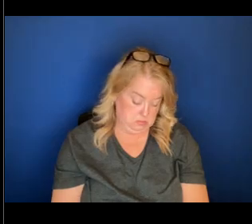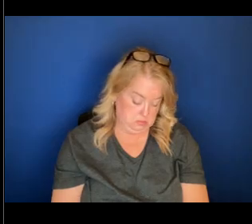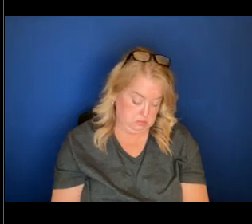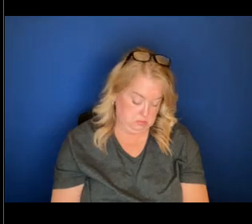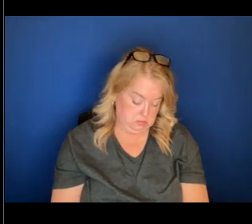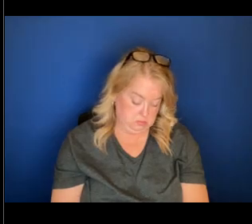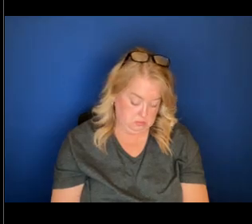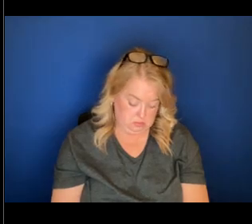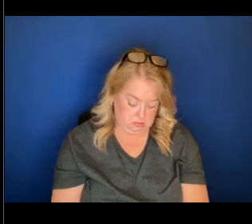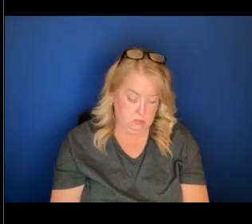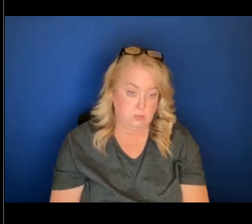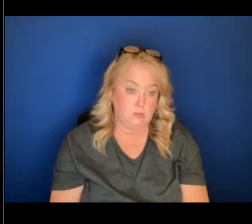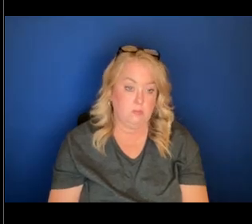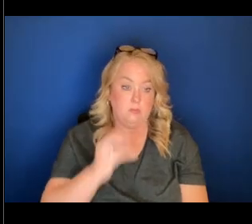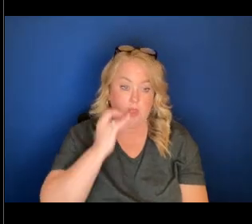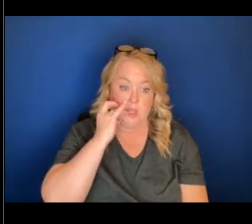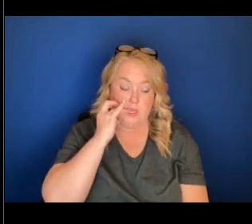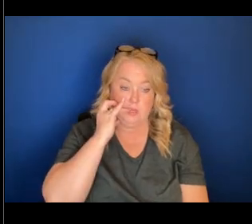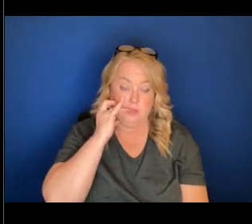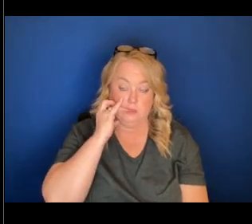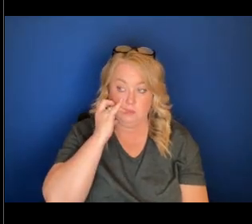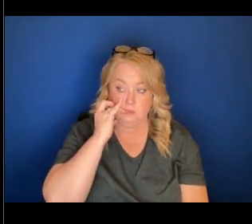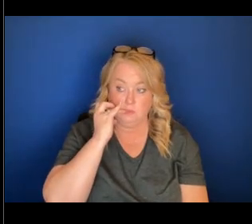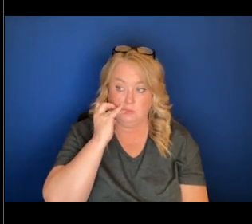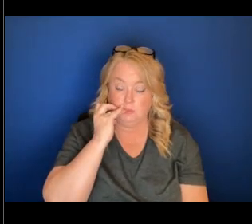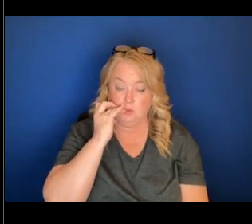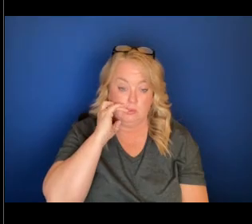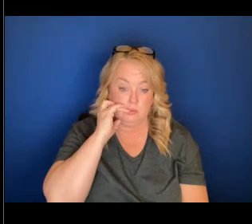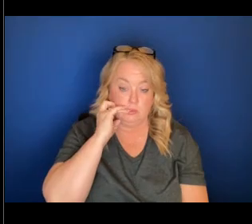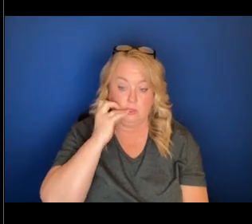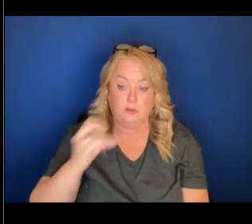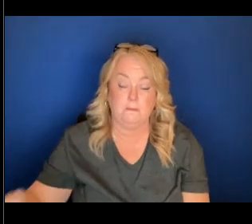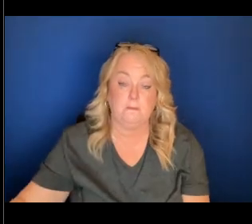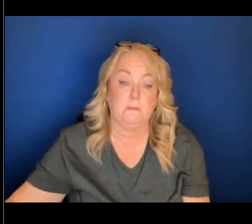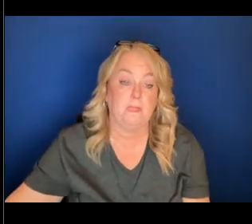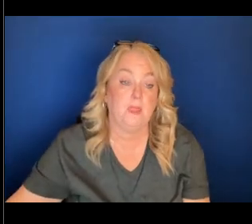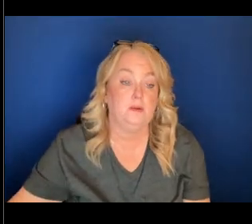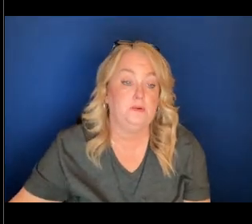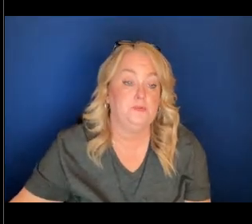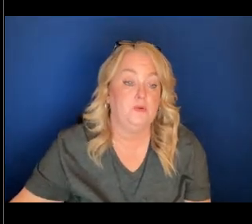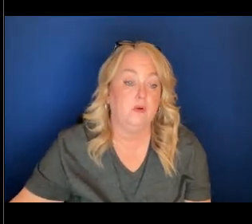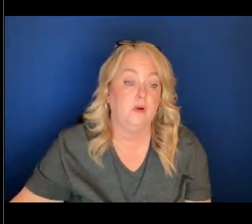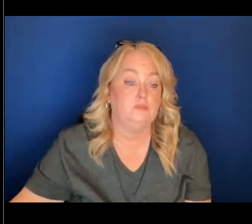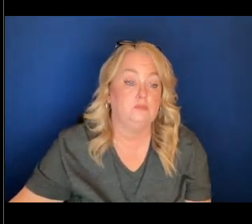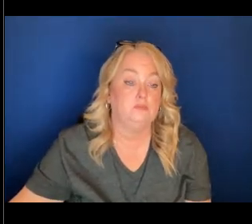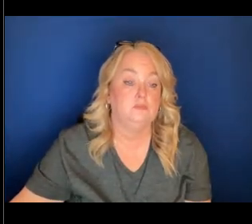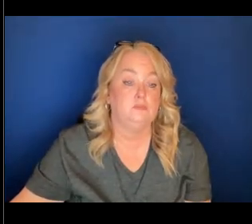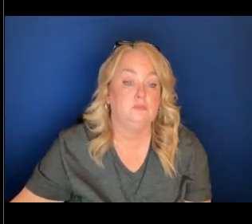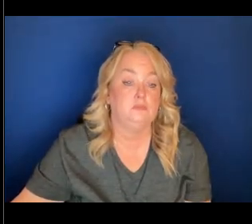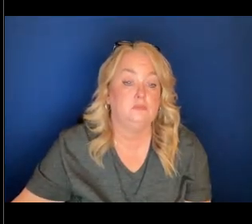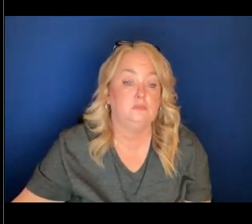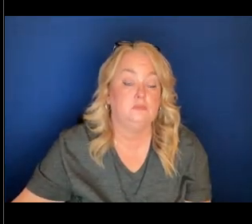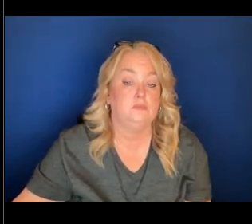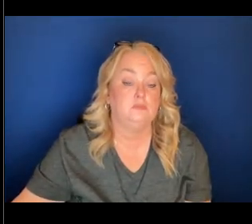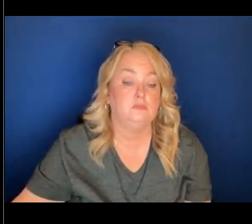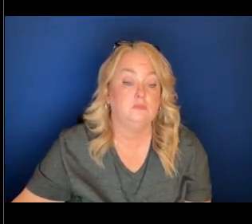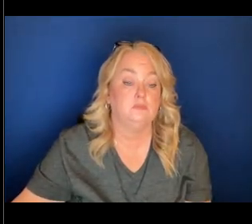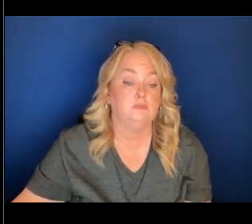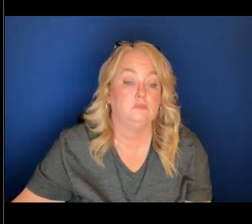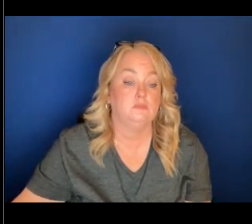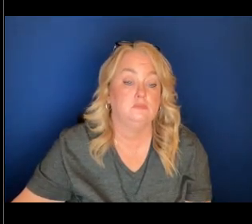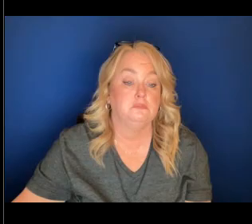compliance is greatly simplified by adopting a single control mounting height of a maximum of